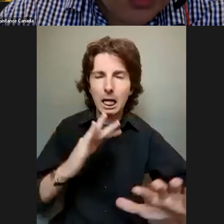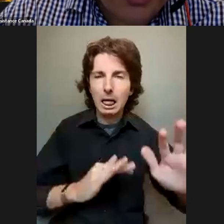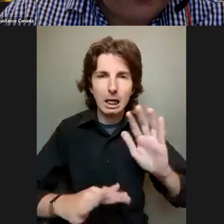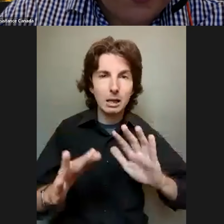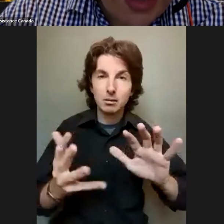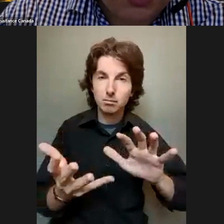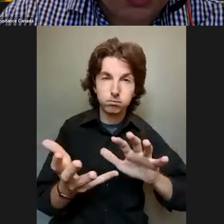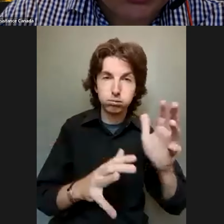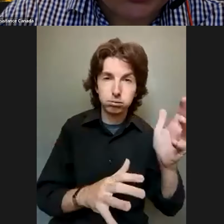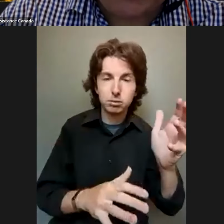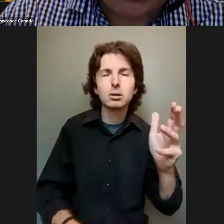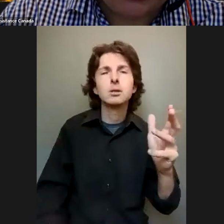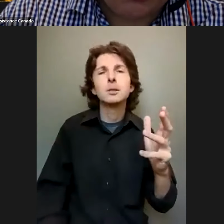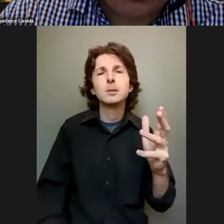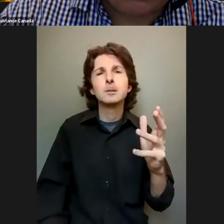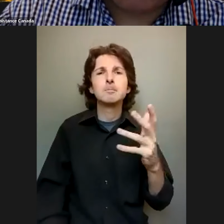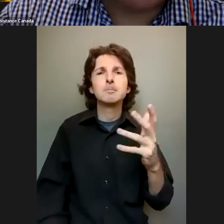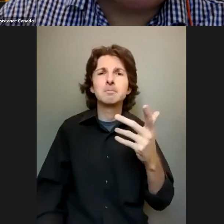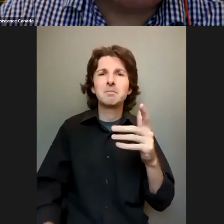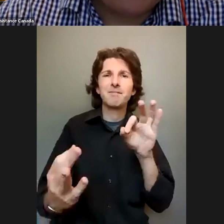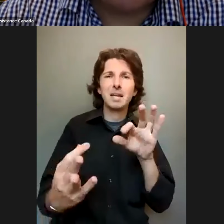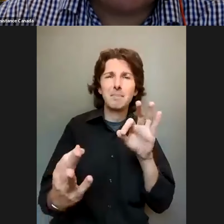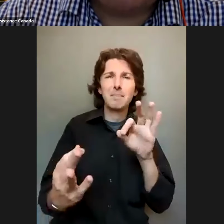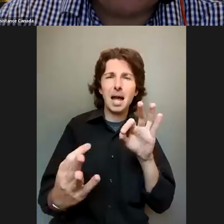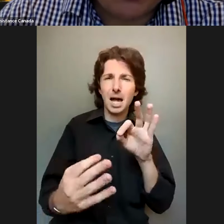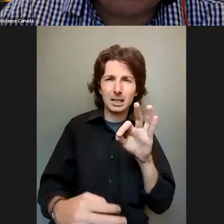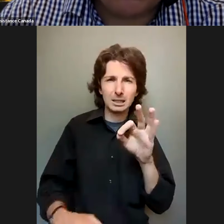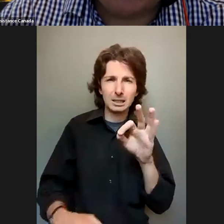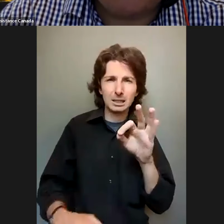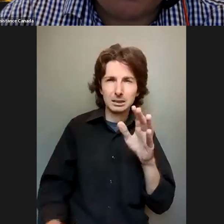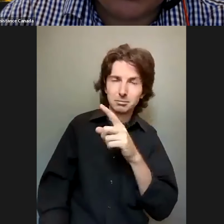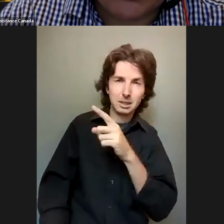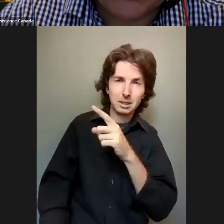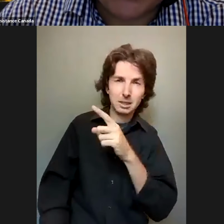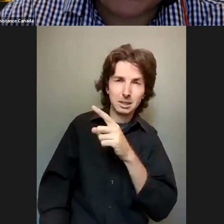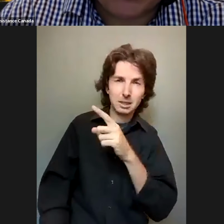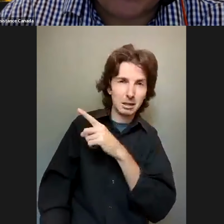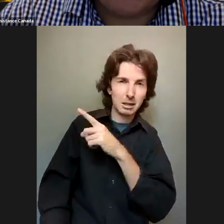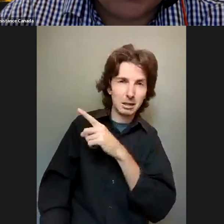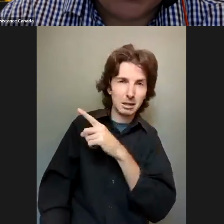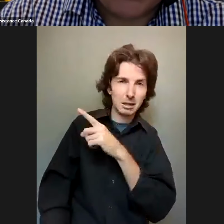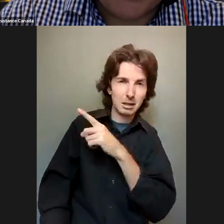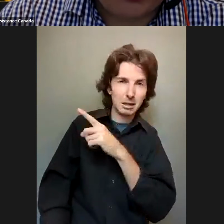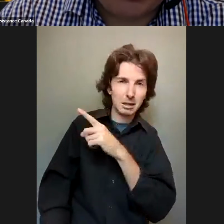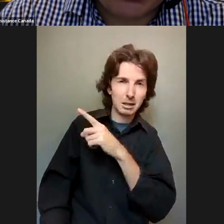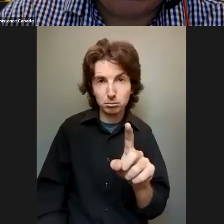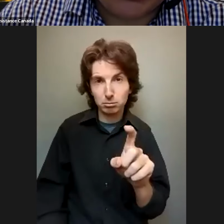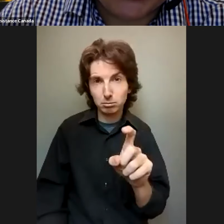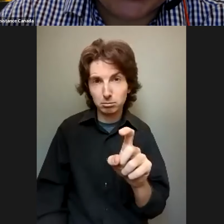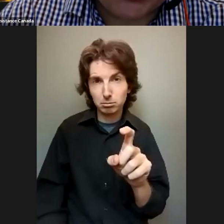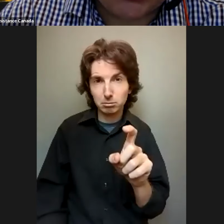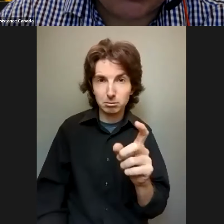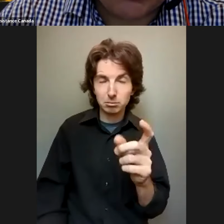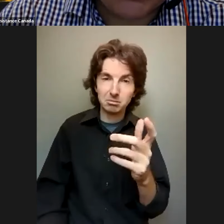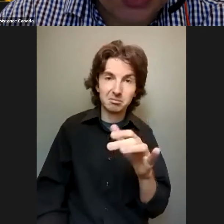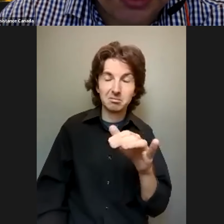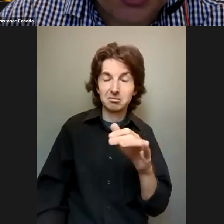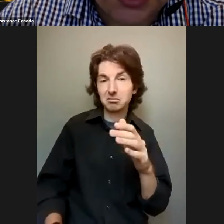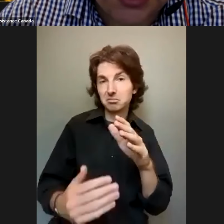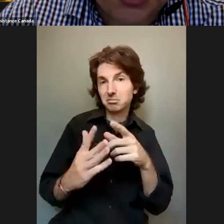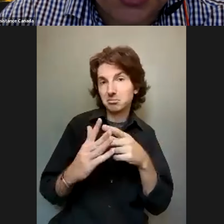what kind of feedback were you given, or were you provided with feedback on your proposals at that time? That would be a good place